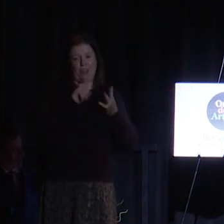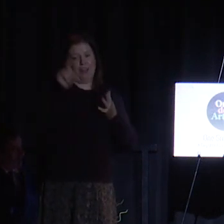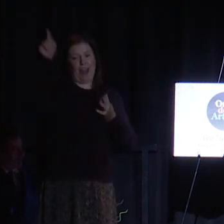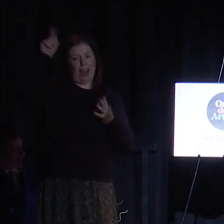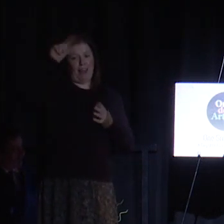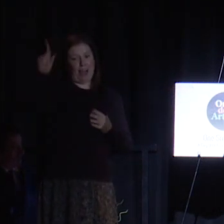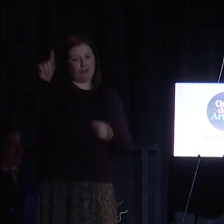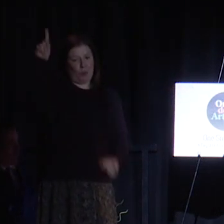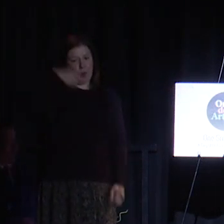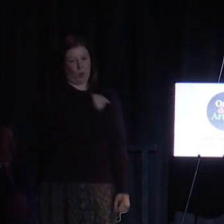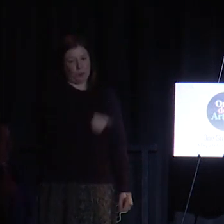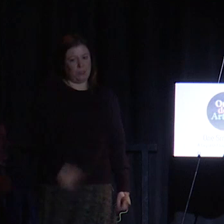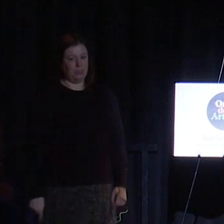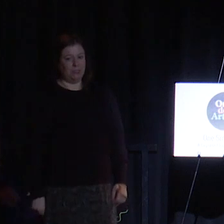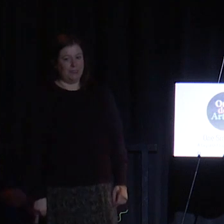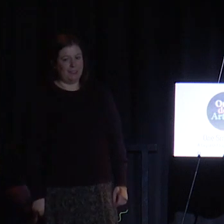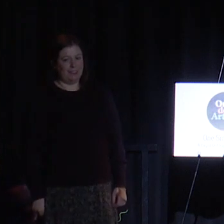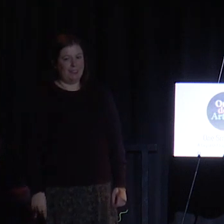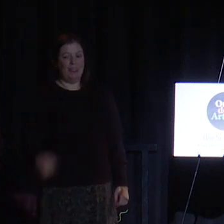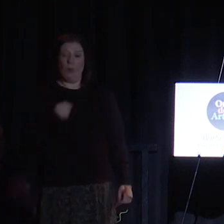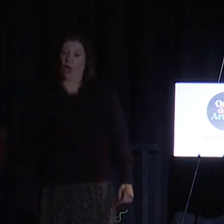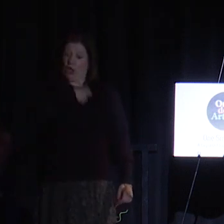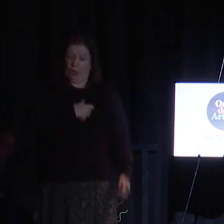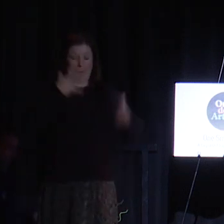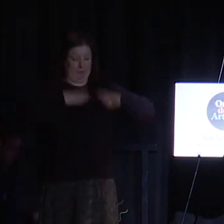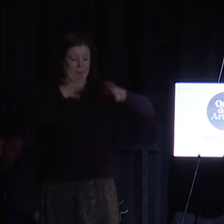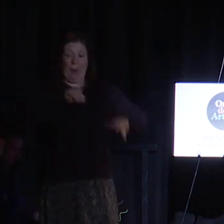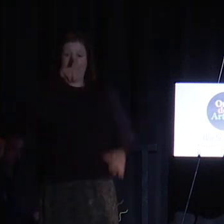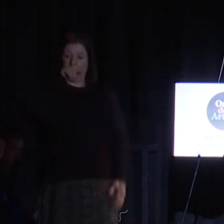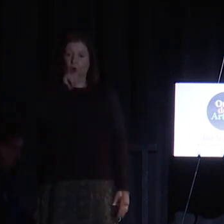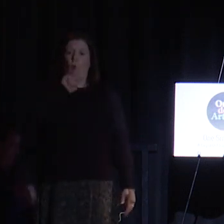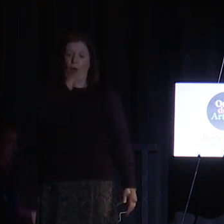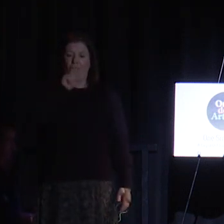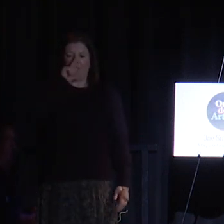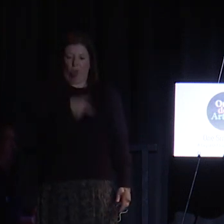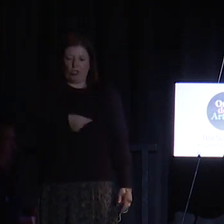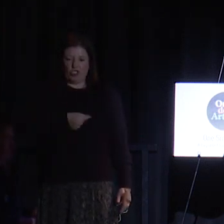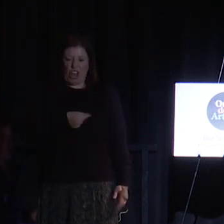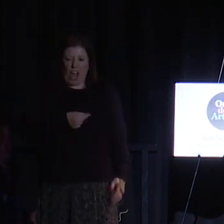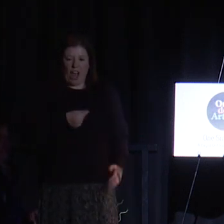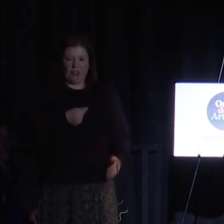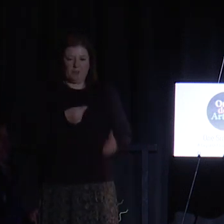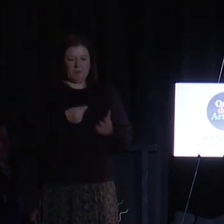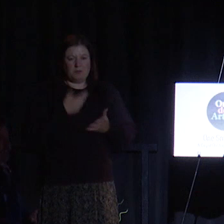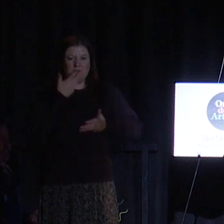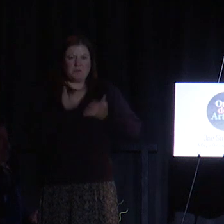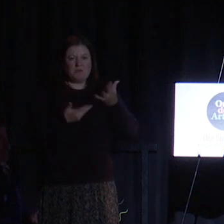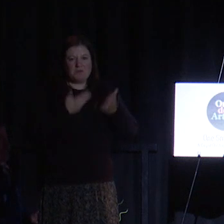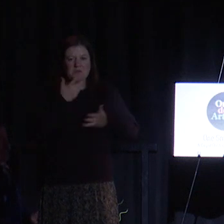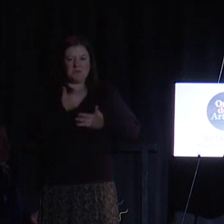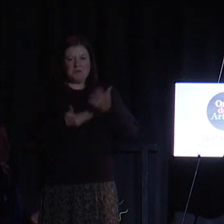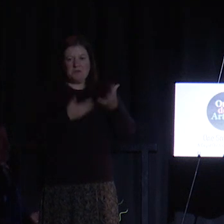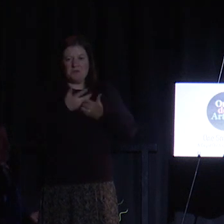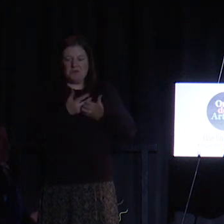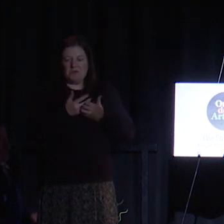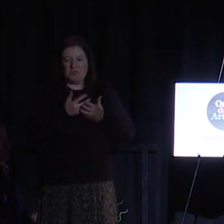Yeah. So we're going to make humanoid birds. We're going to have like a culture vulture who reads Tolstoy,